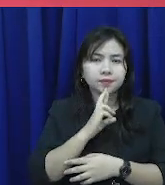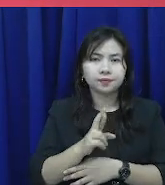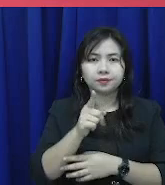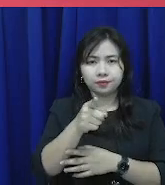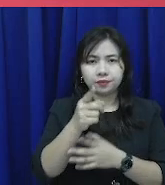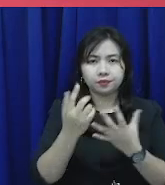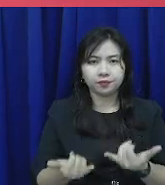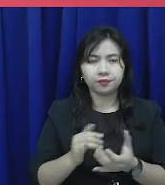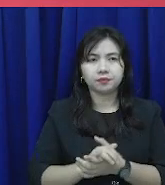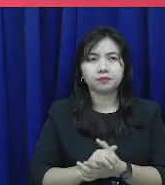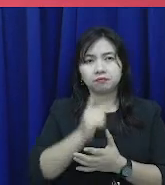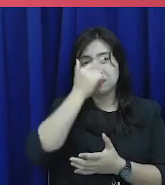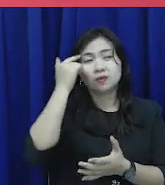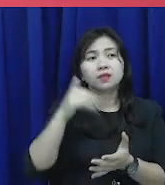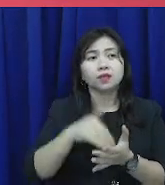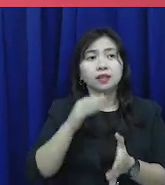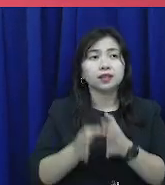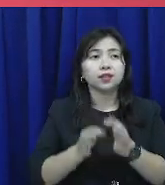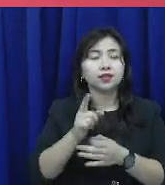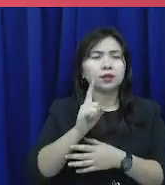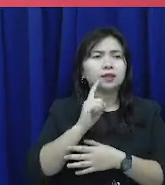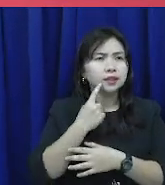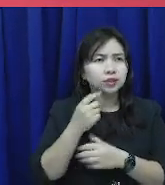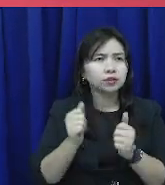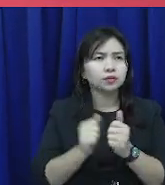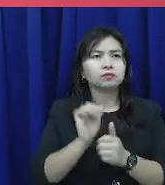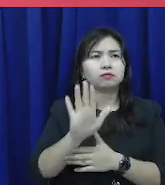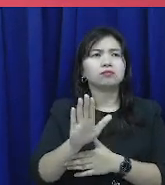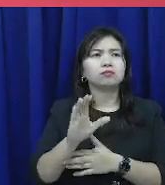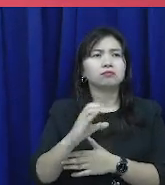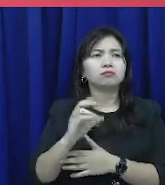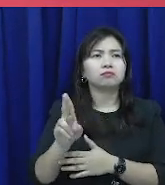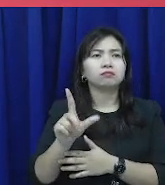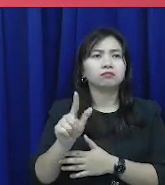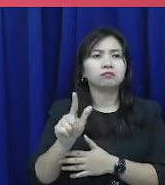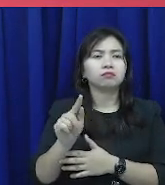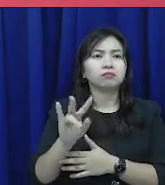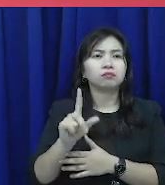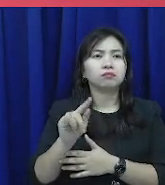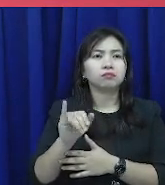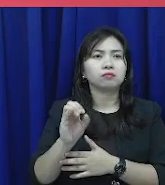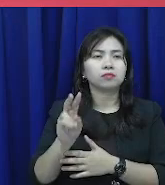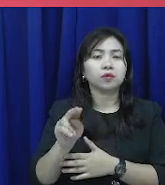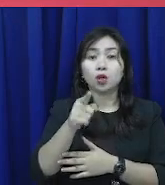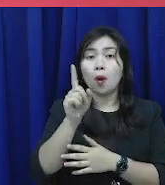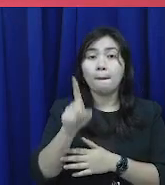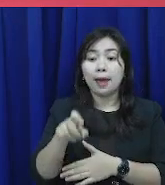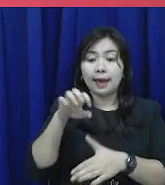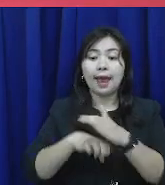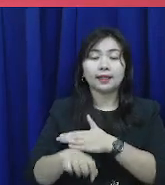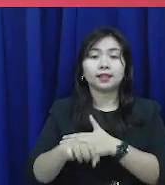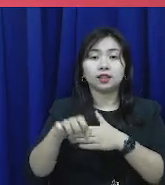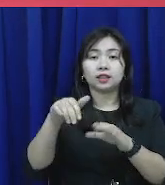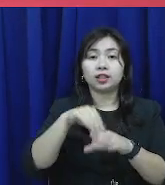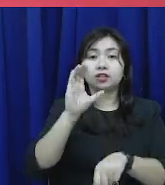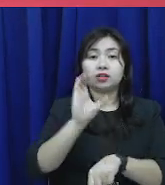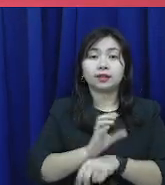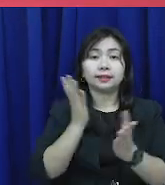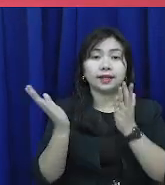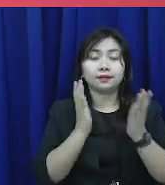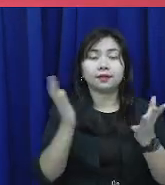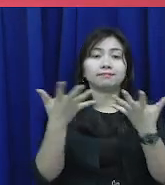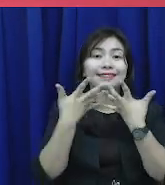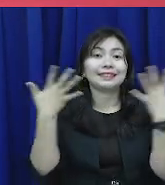cultivation Because if you are serious with your cultivation papasok ng simbahan Every Sunday nakangiti kayo